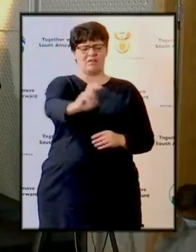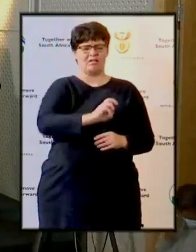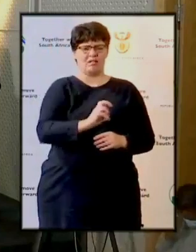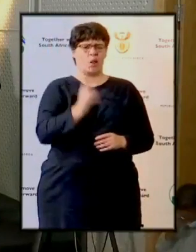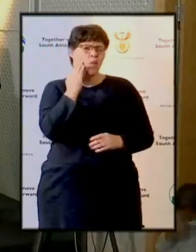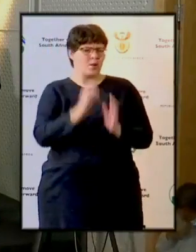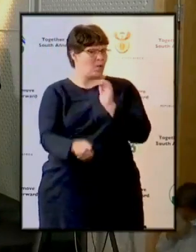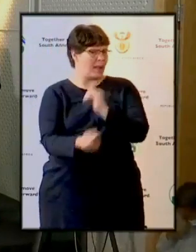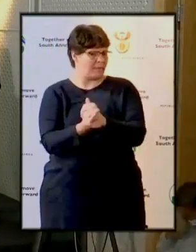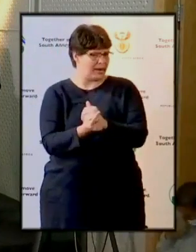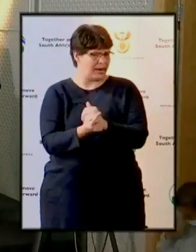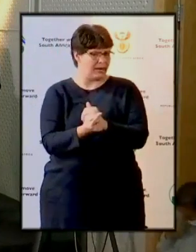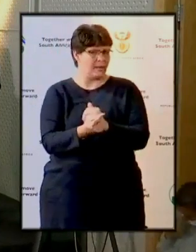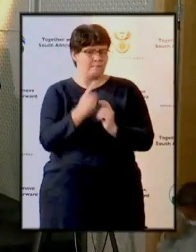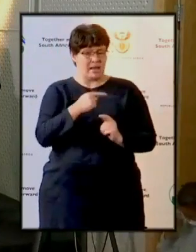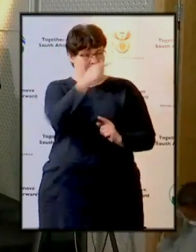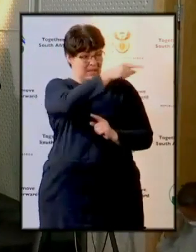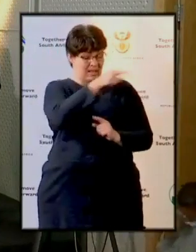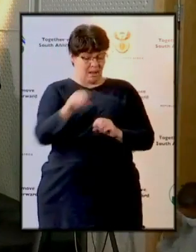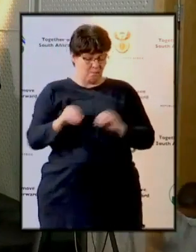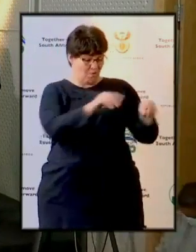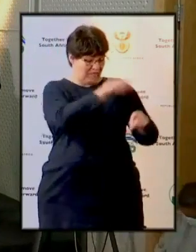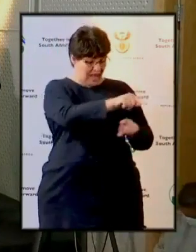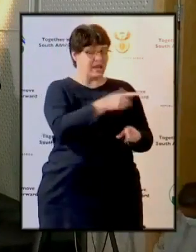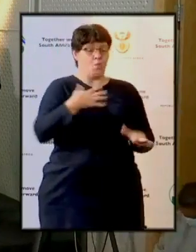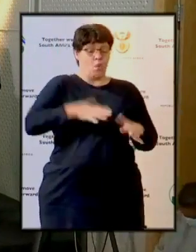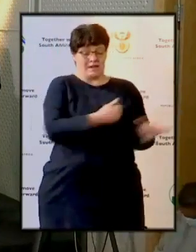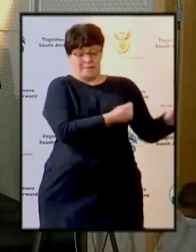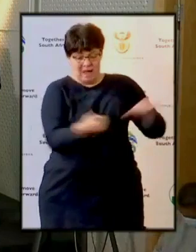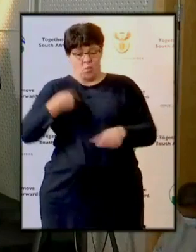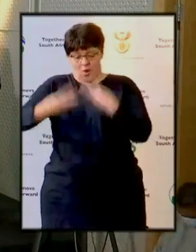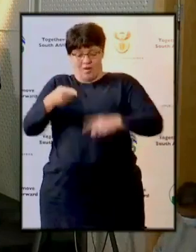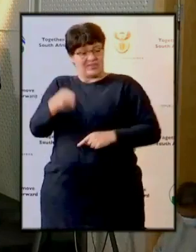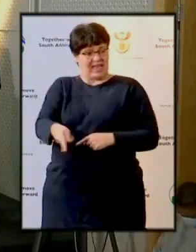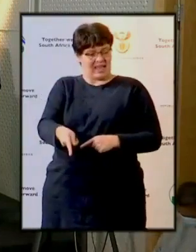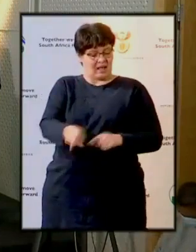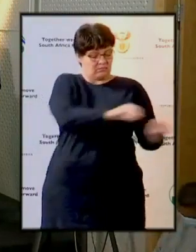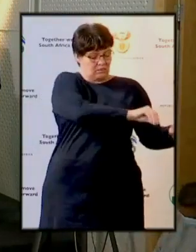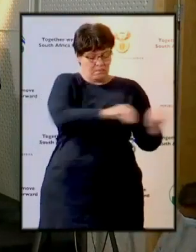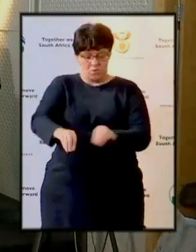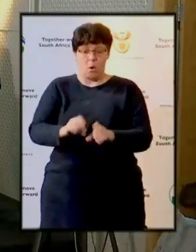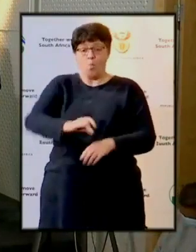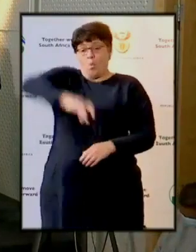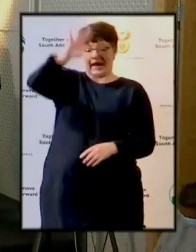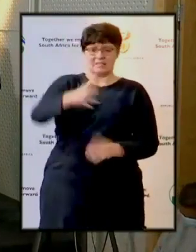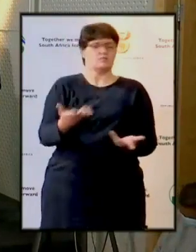happen, and is it for everyone? That's a recurring question that we've received.